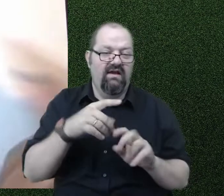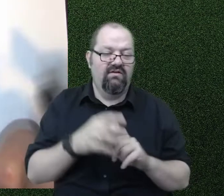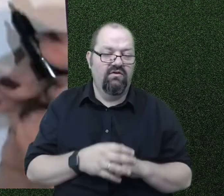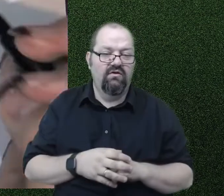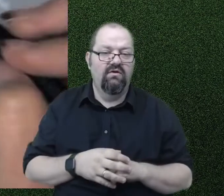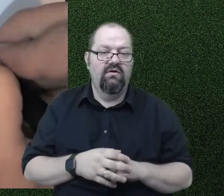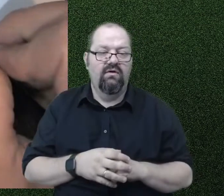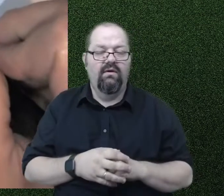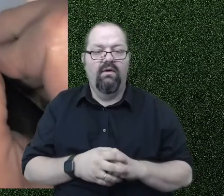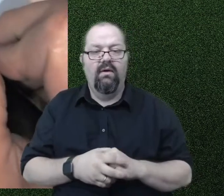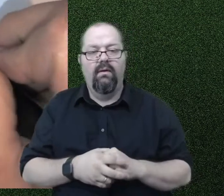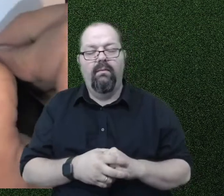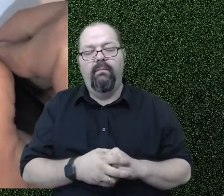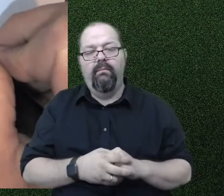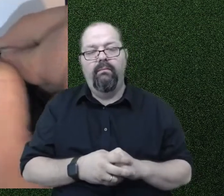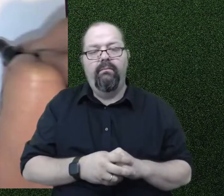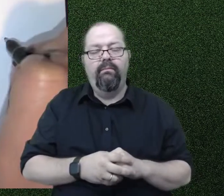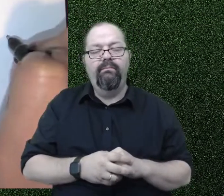V.